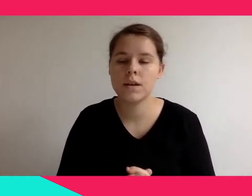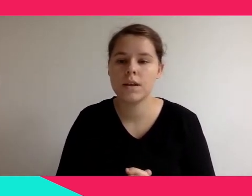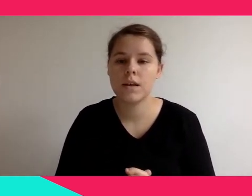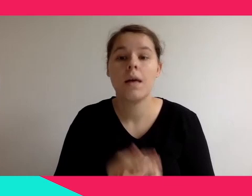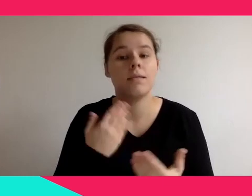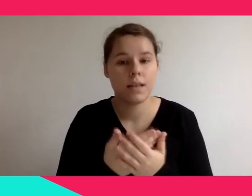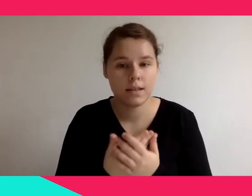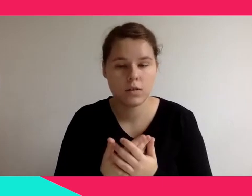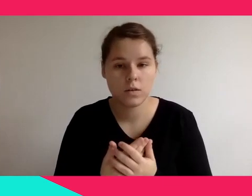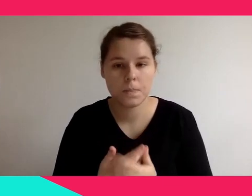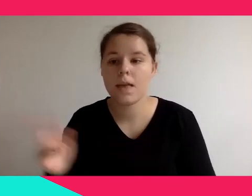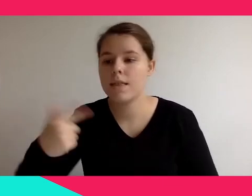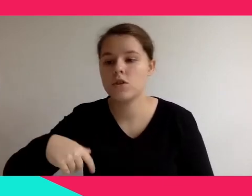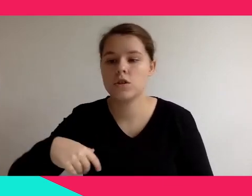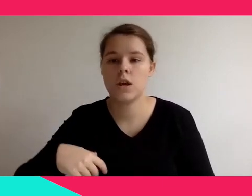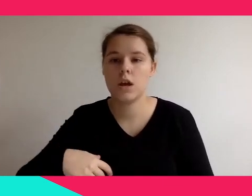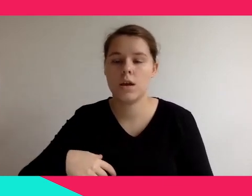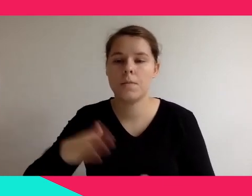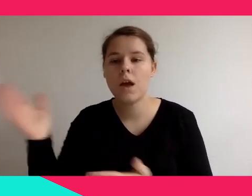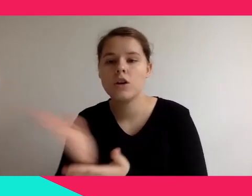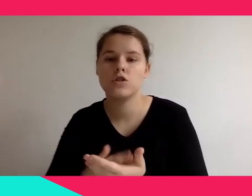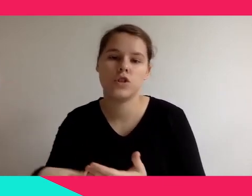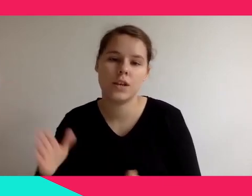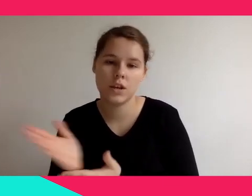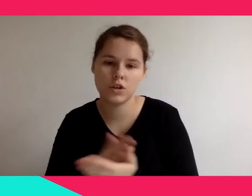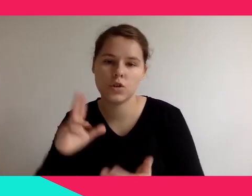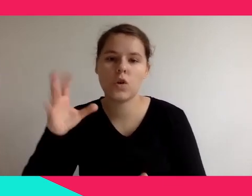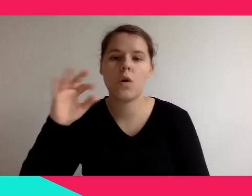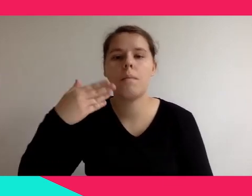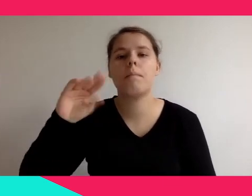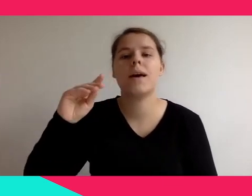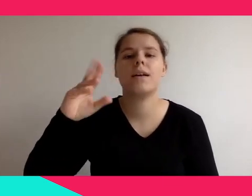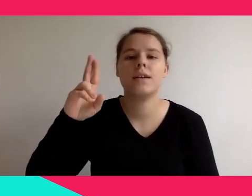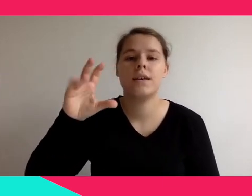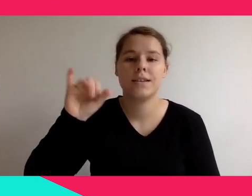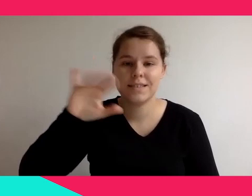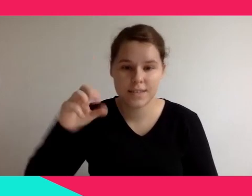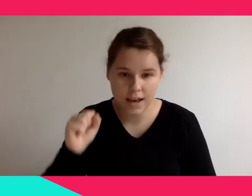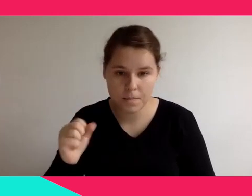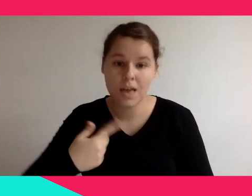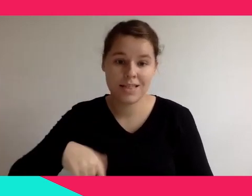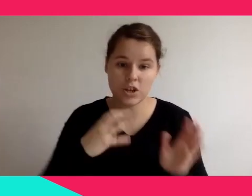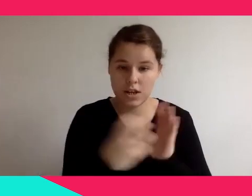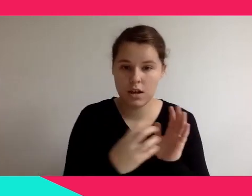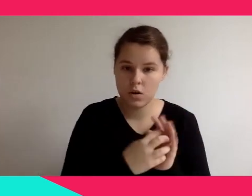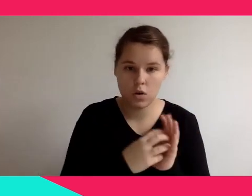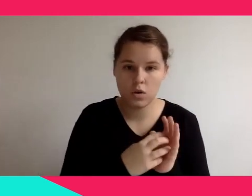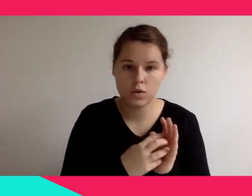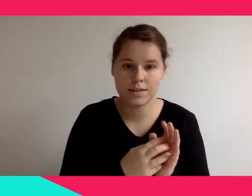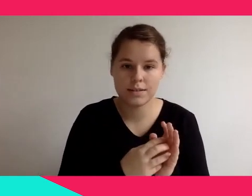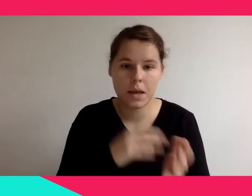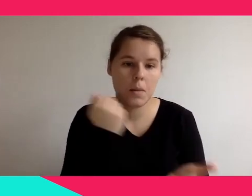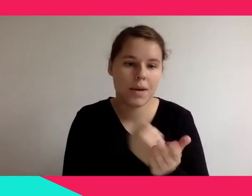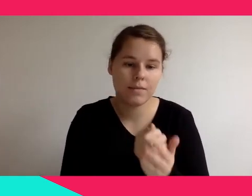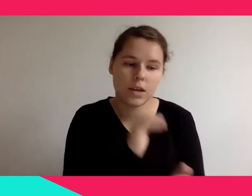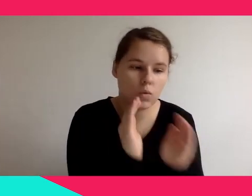So even though you're allowed to use our images in whatever way you want to use it, you're not allowed to